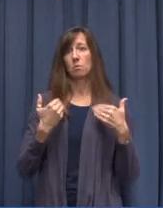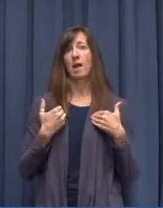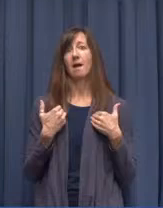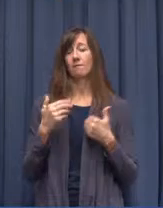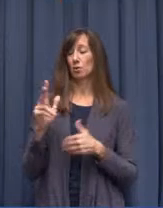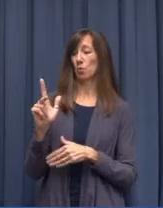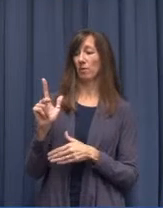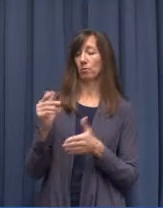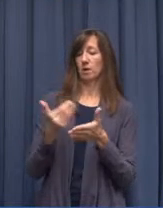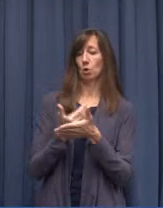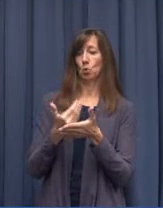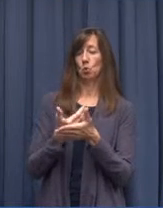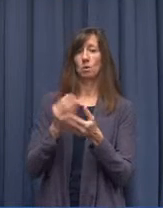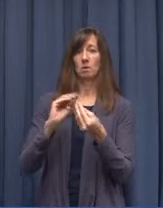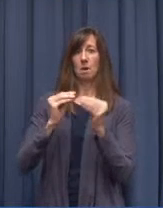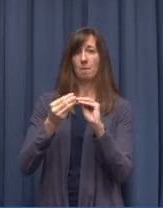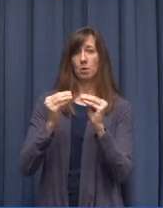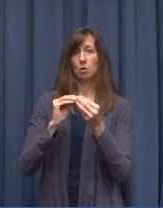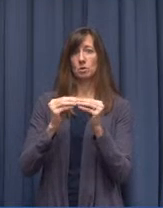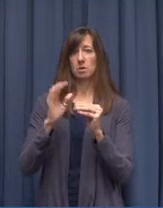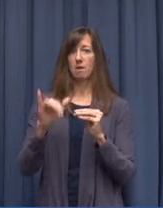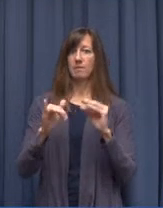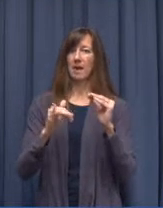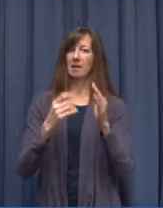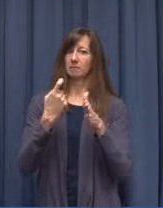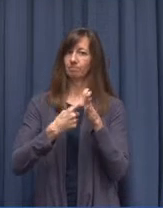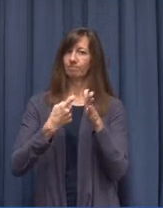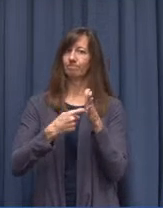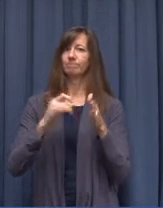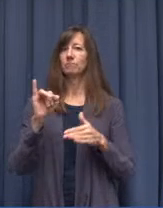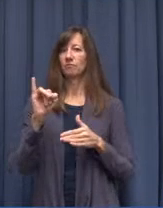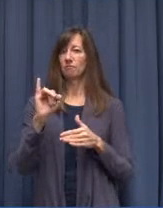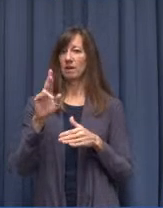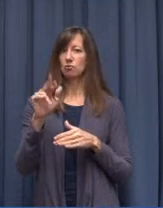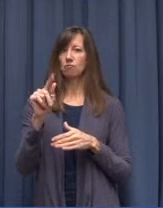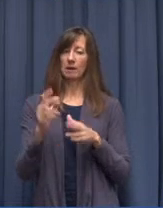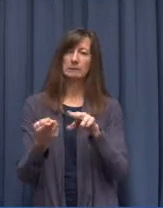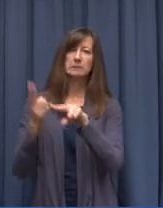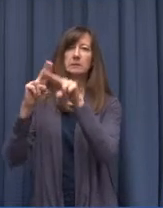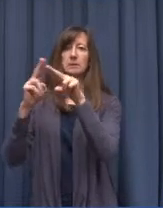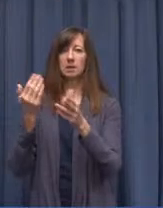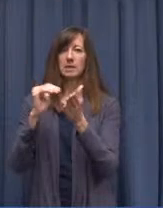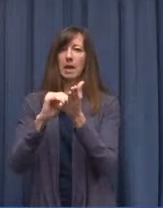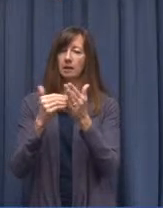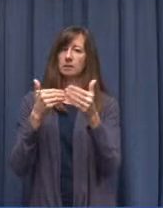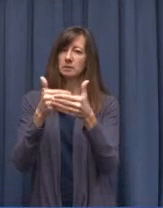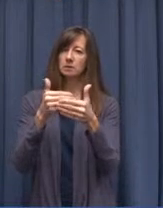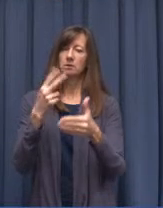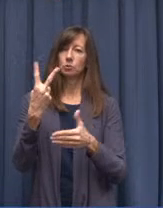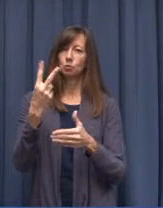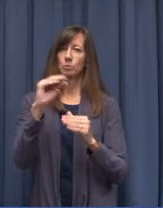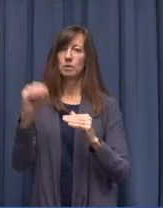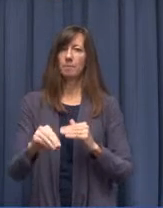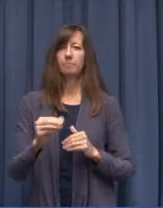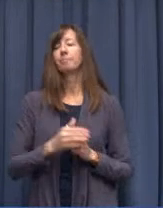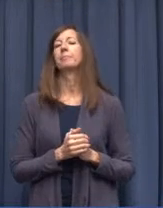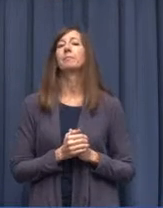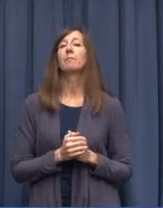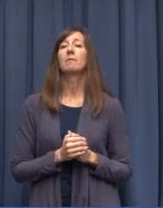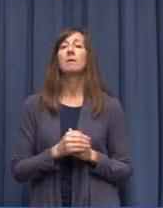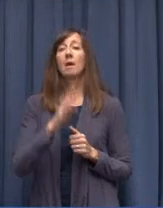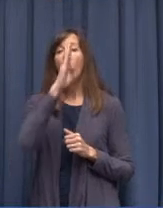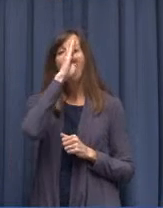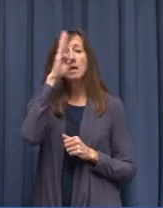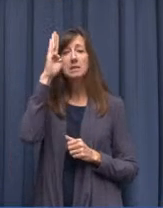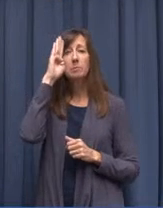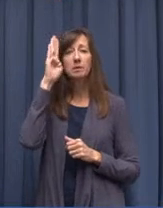just under 2% new infection rate in the last 24 hours. In terms of hospital and treatment capacity, same as we